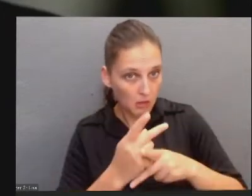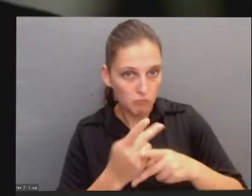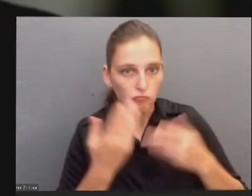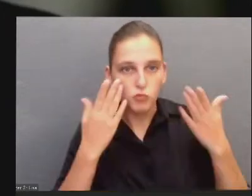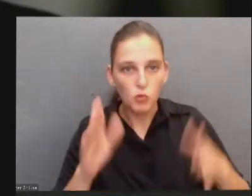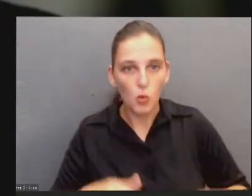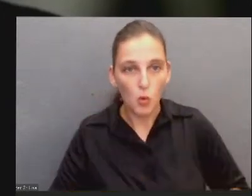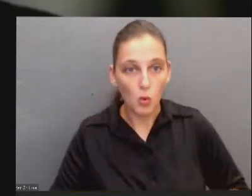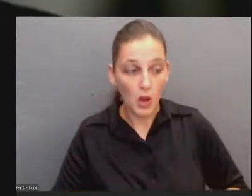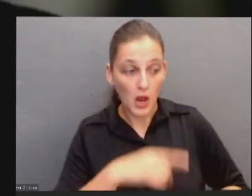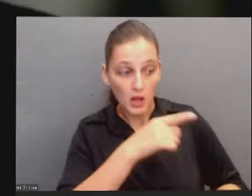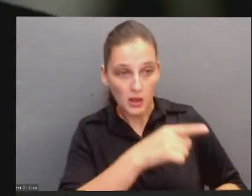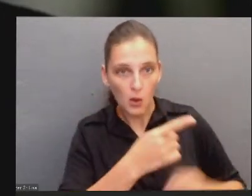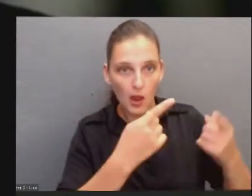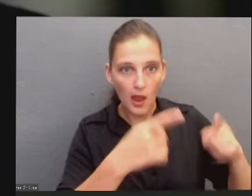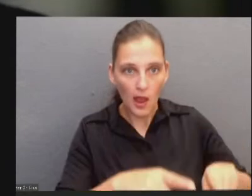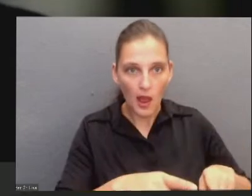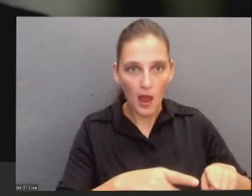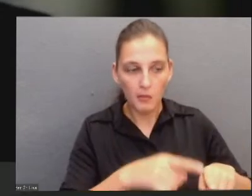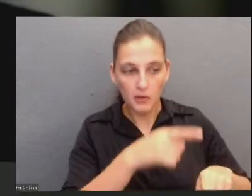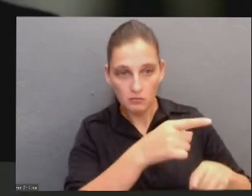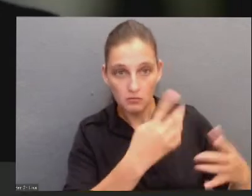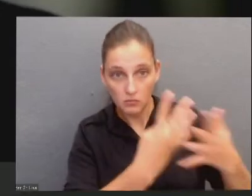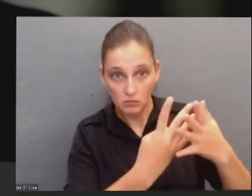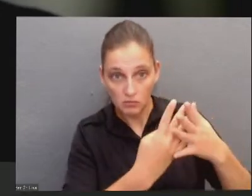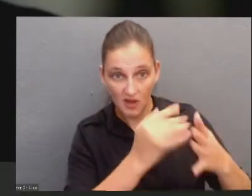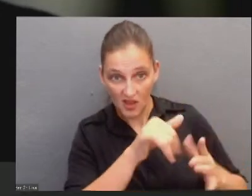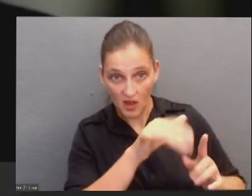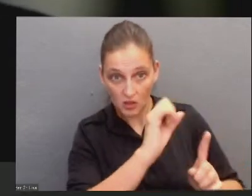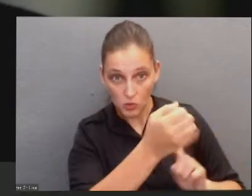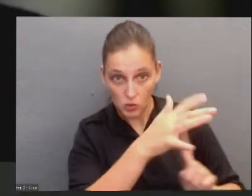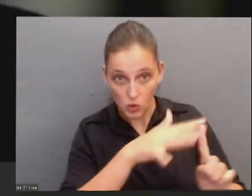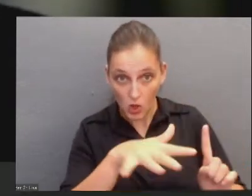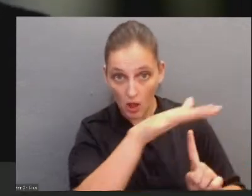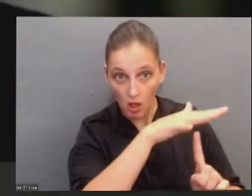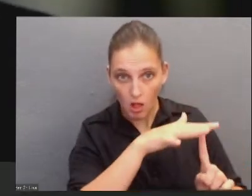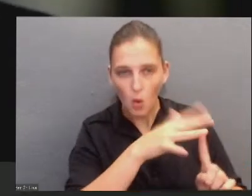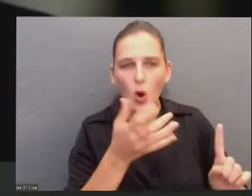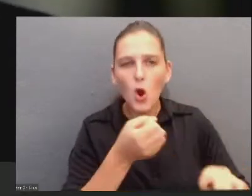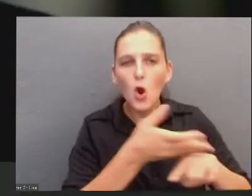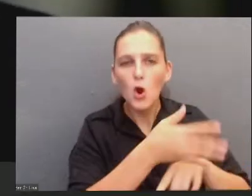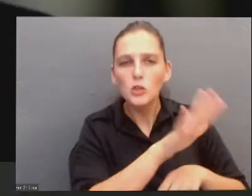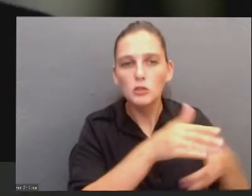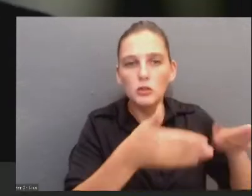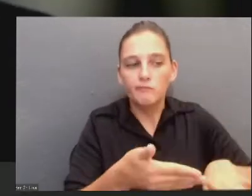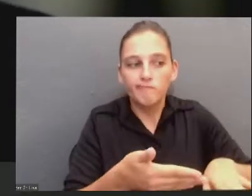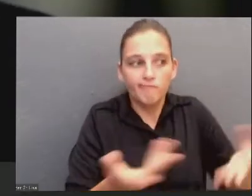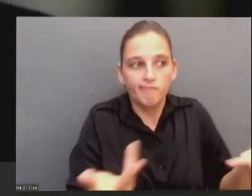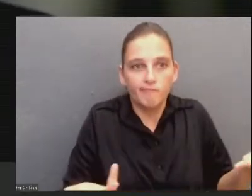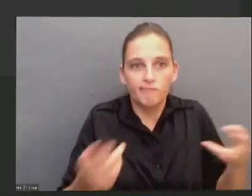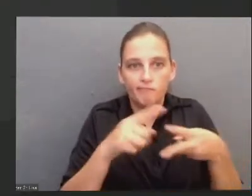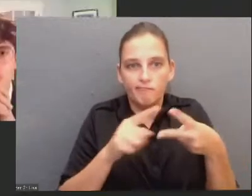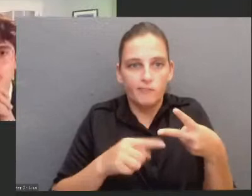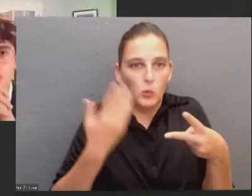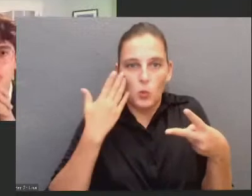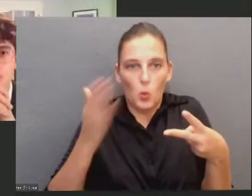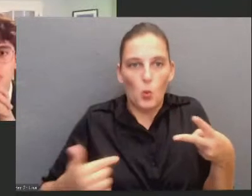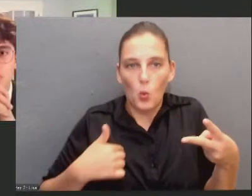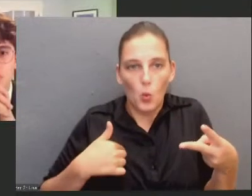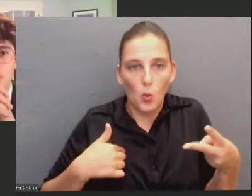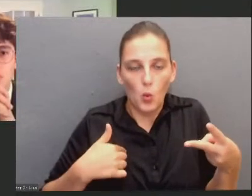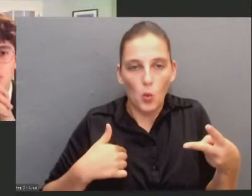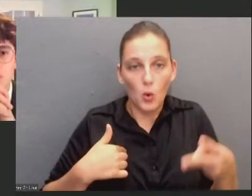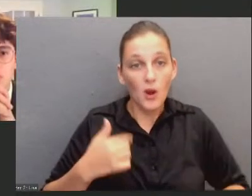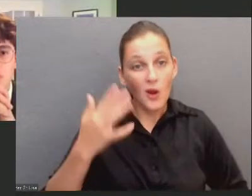medical neglect, contribute to the outcome of death? And we don't know those things because these systems are designed to be